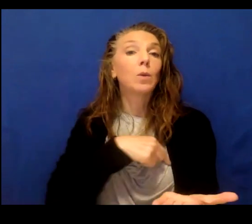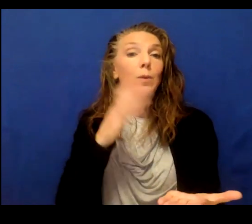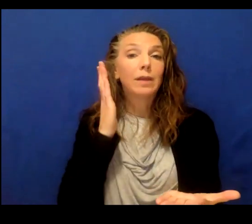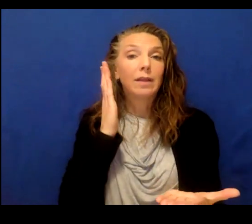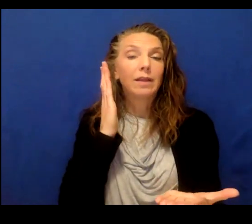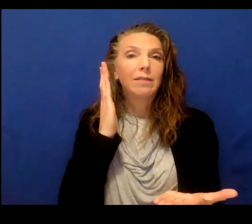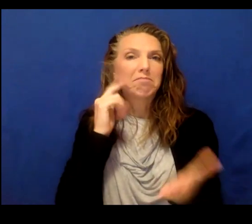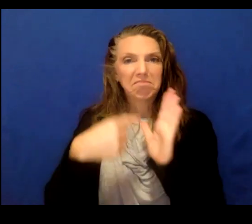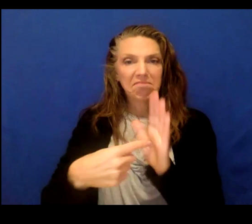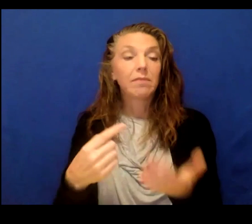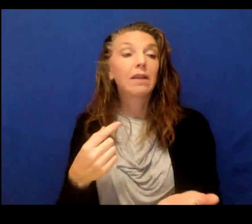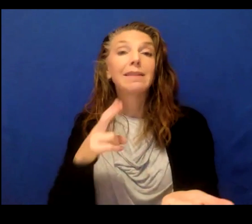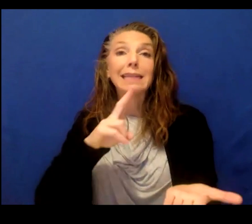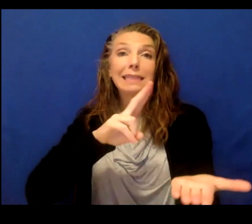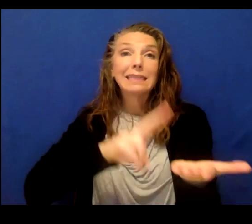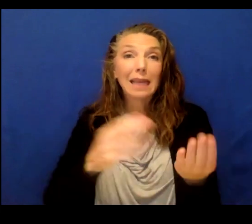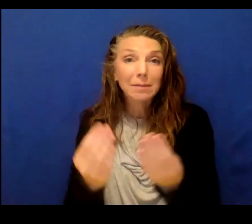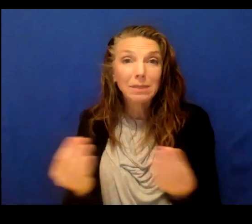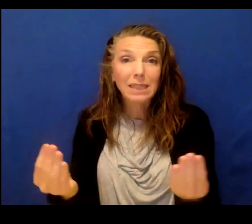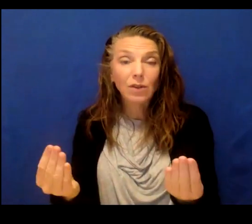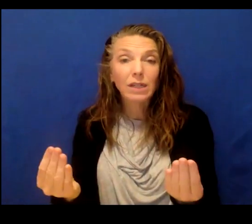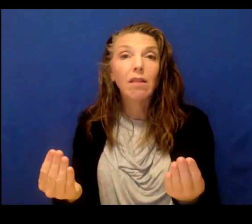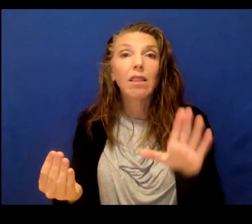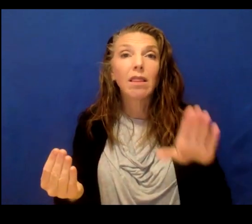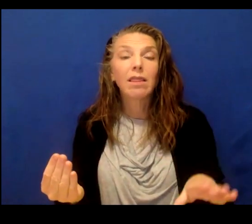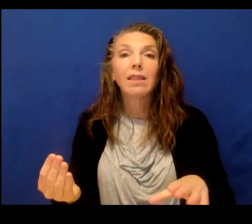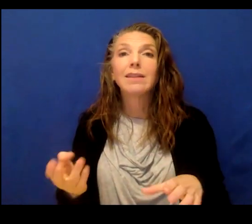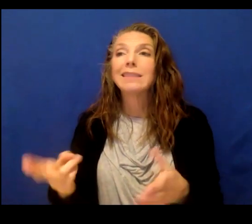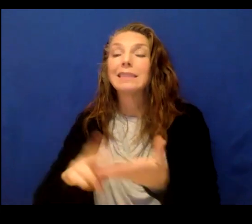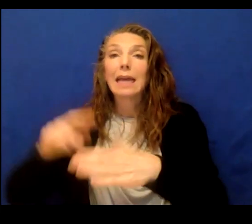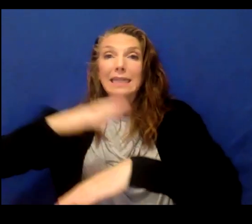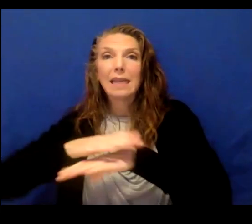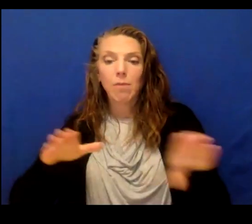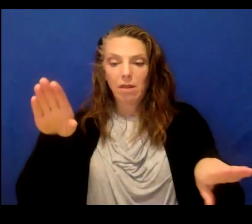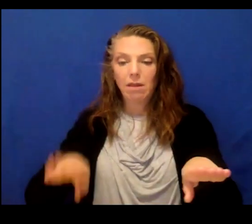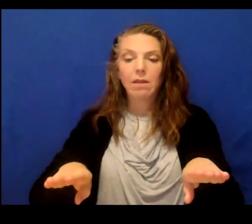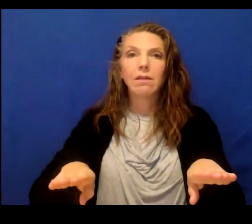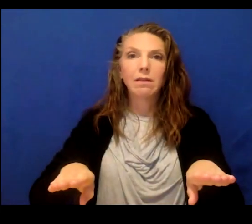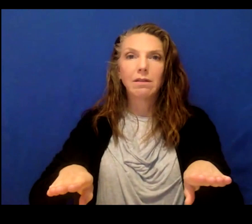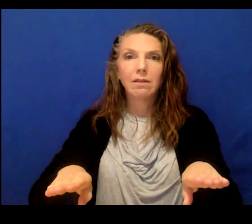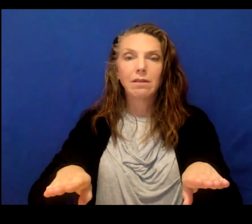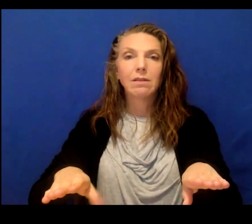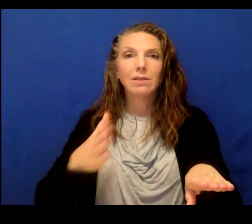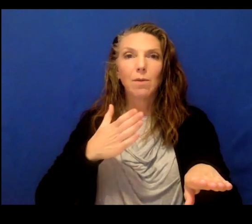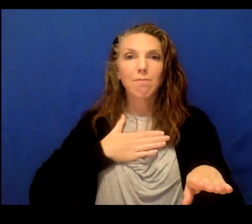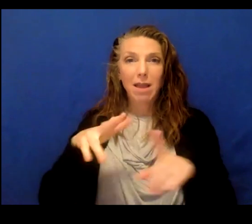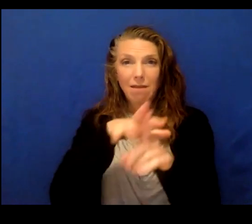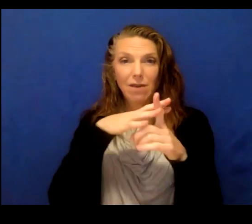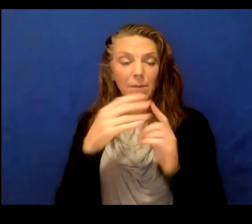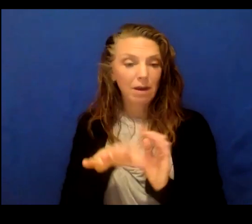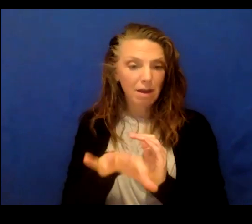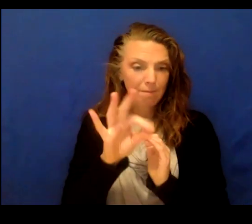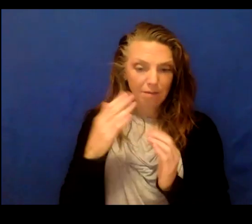the sign-in materials right beside the sign-in table. So I can kind of visually see in my environment, okay, I've chosen my